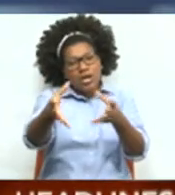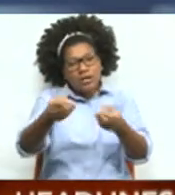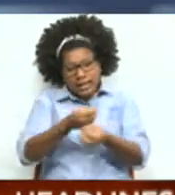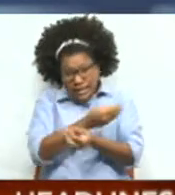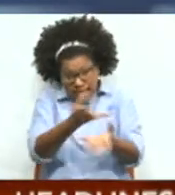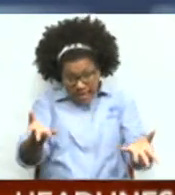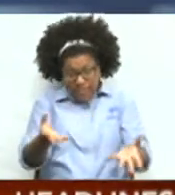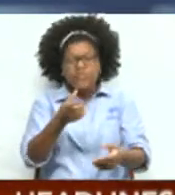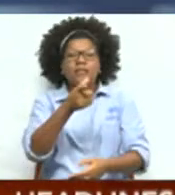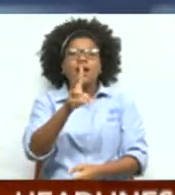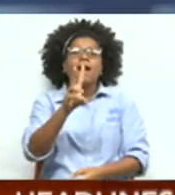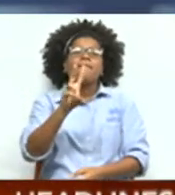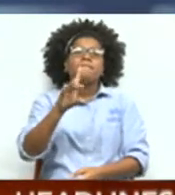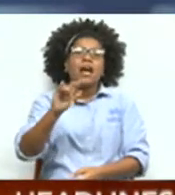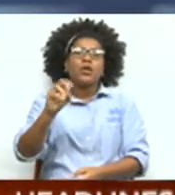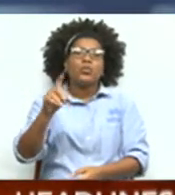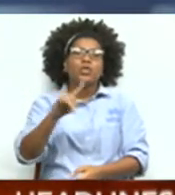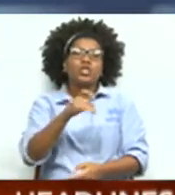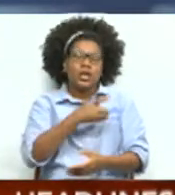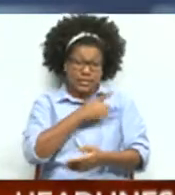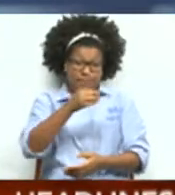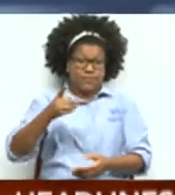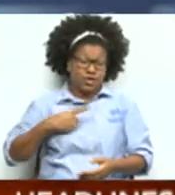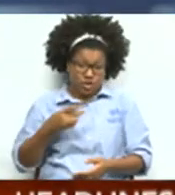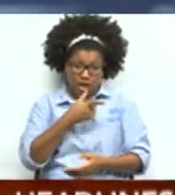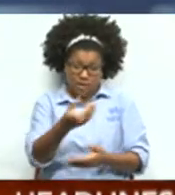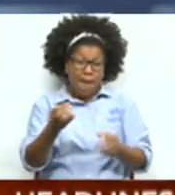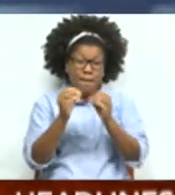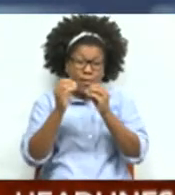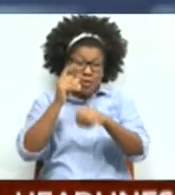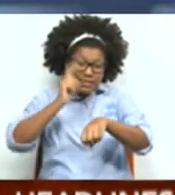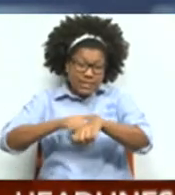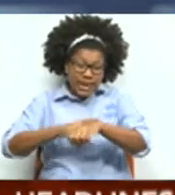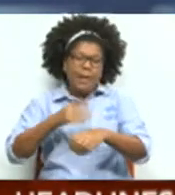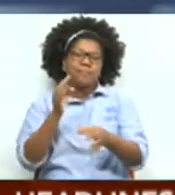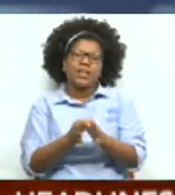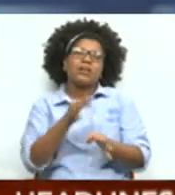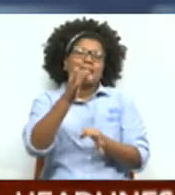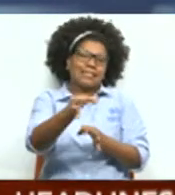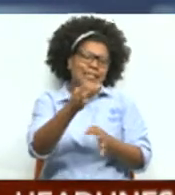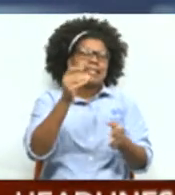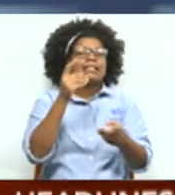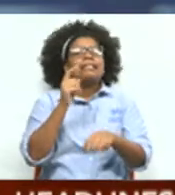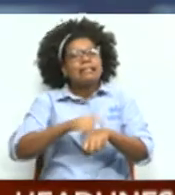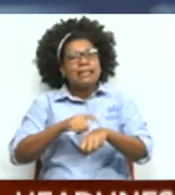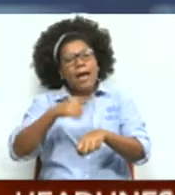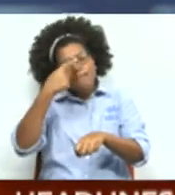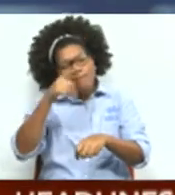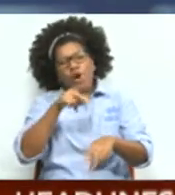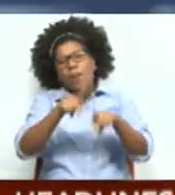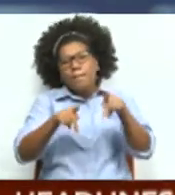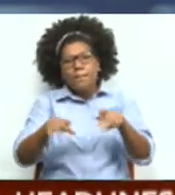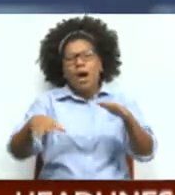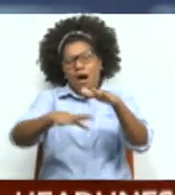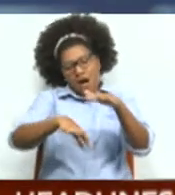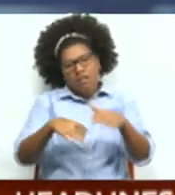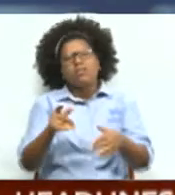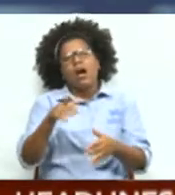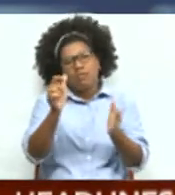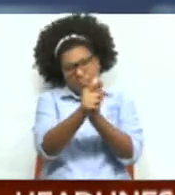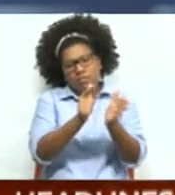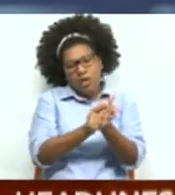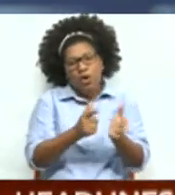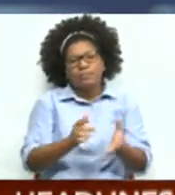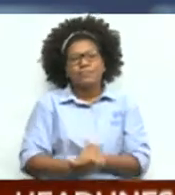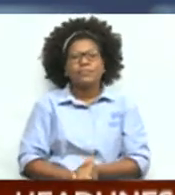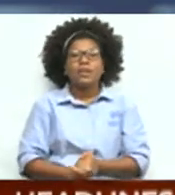review queries and allow the Finance Minister to extend applicable time periods under the Act. Now, following public outcry over the